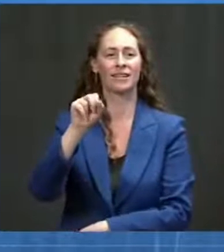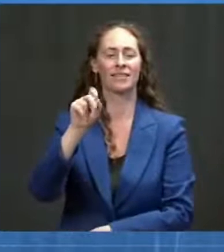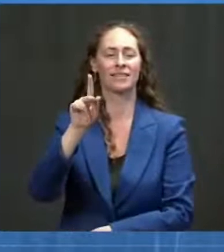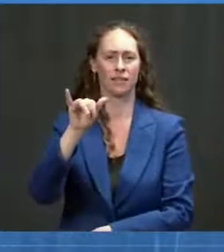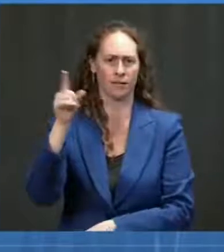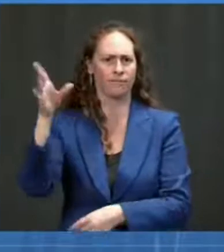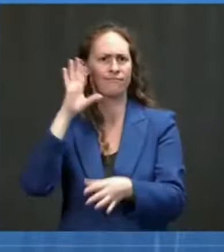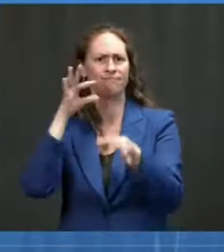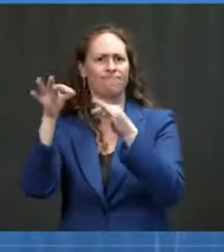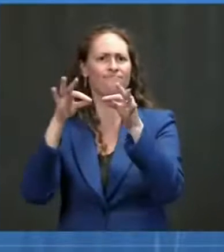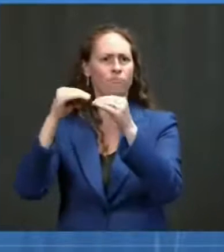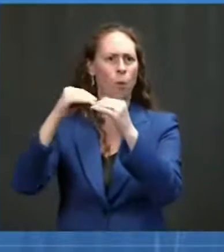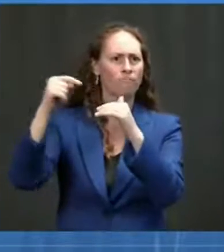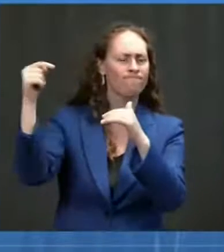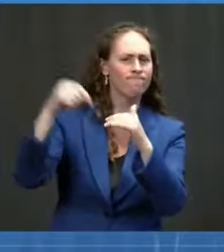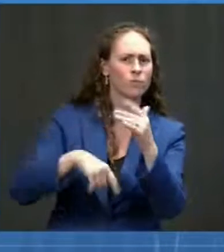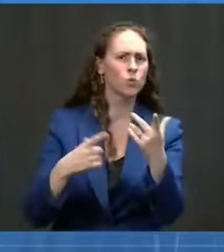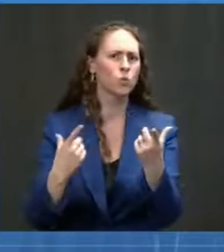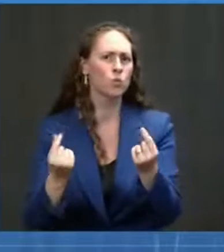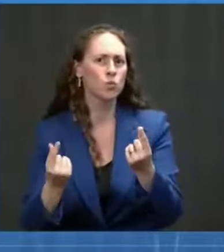now.